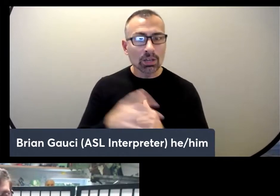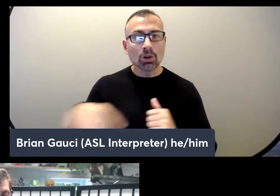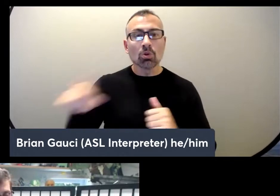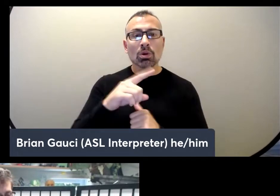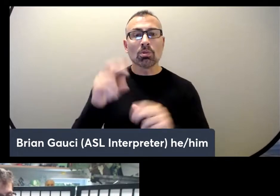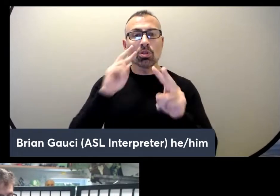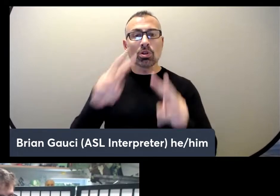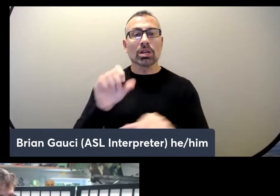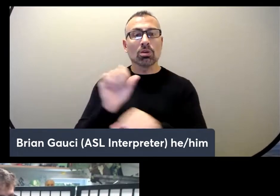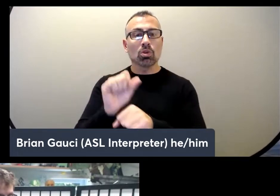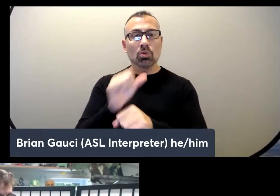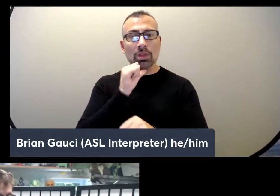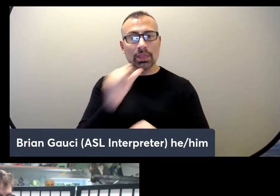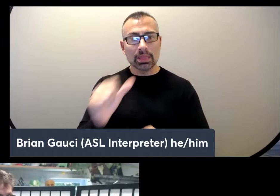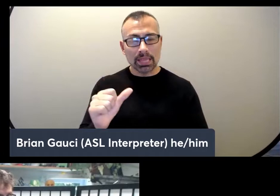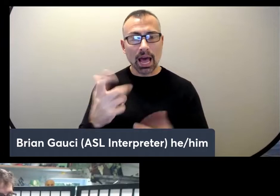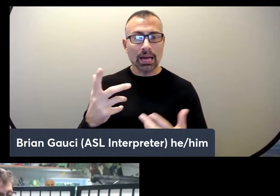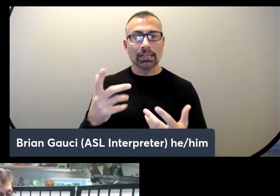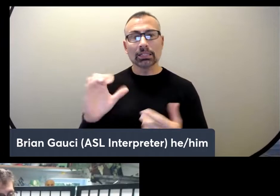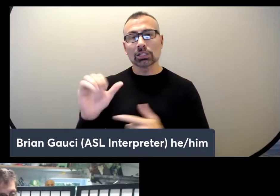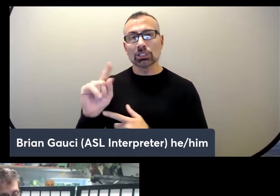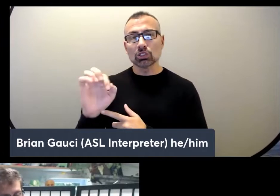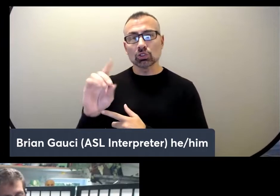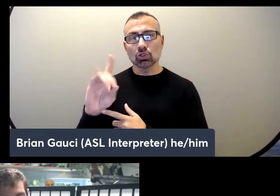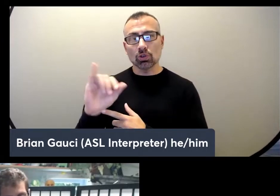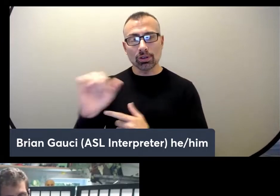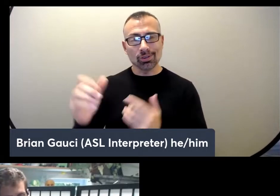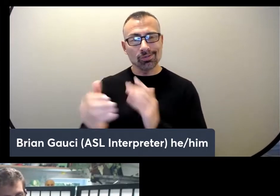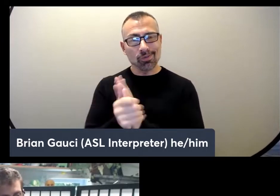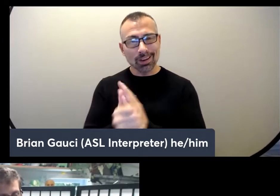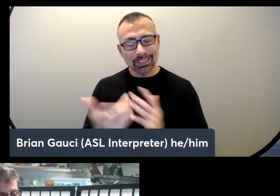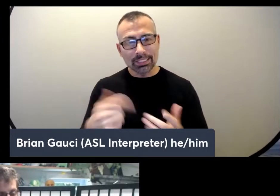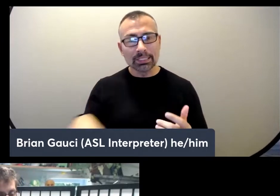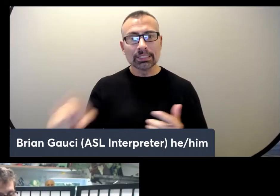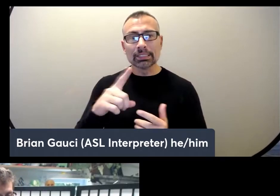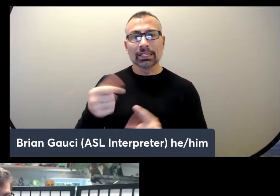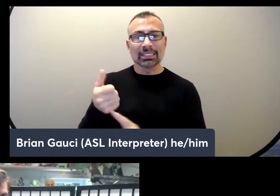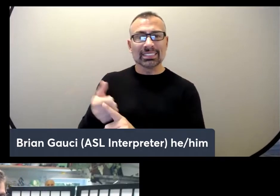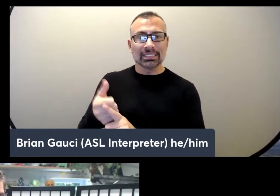wallets, right? So that's self-custody wallets, people like myself that hold our wallet or our